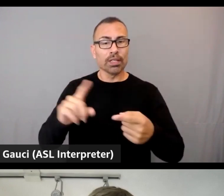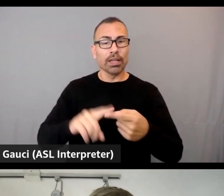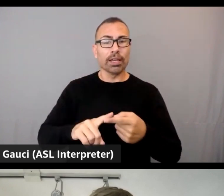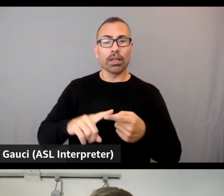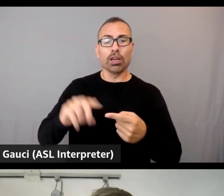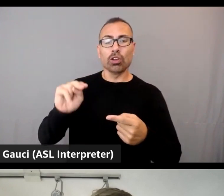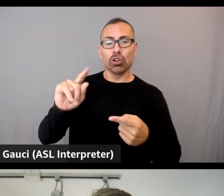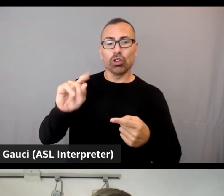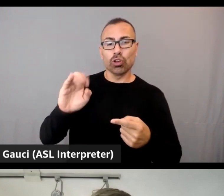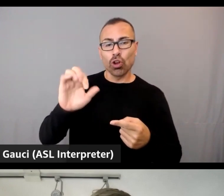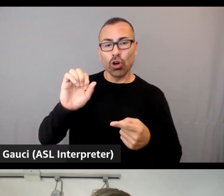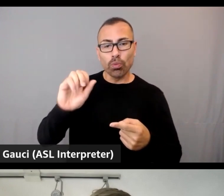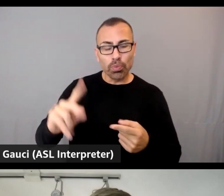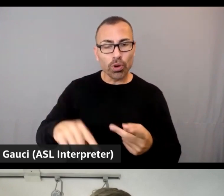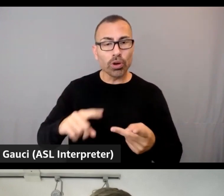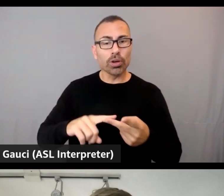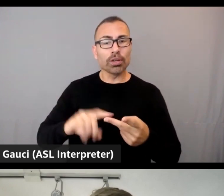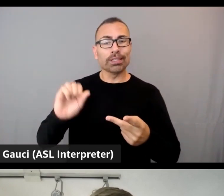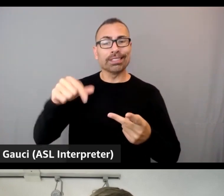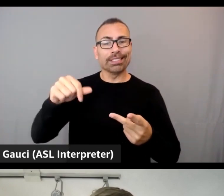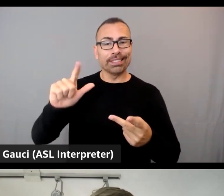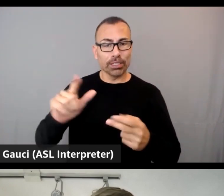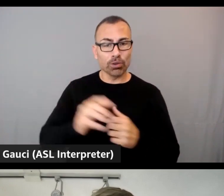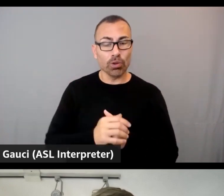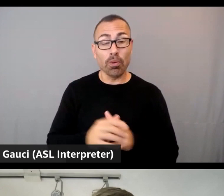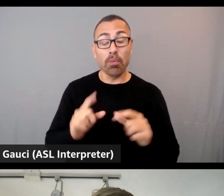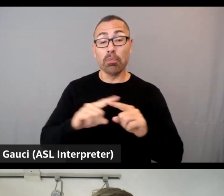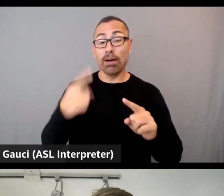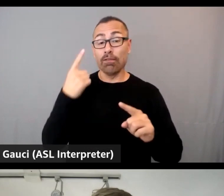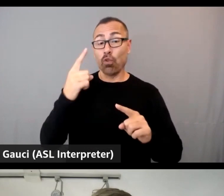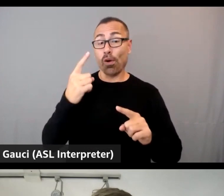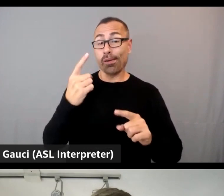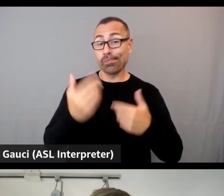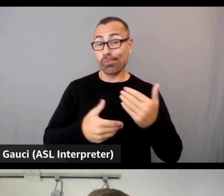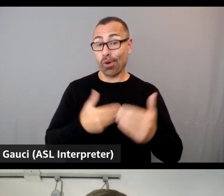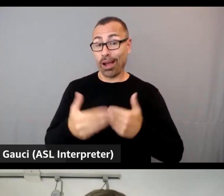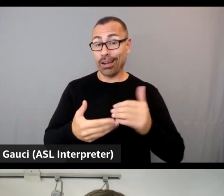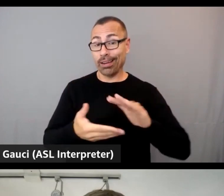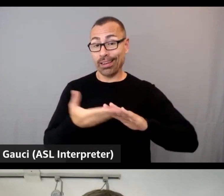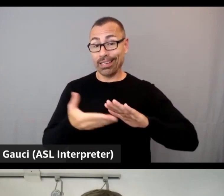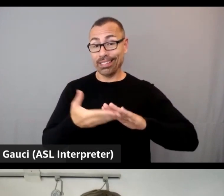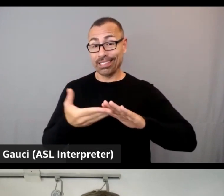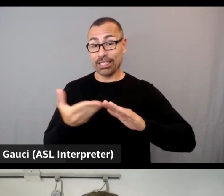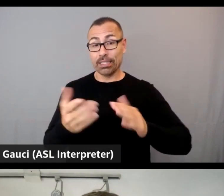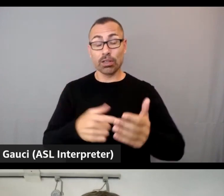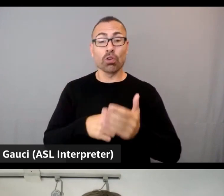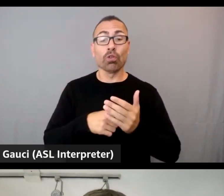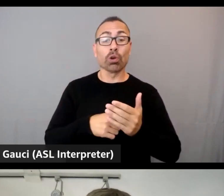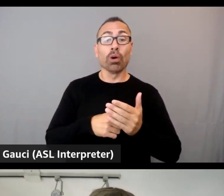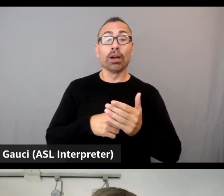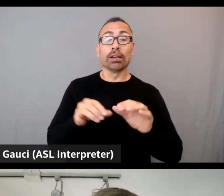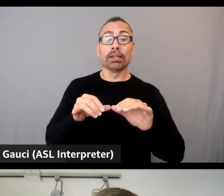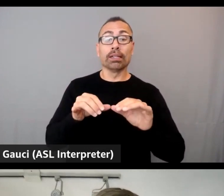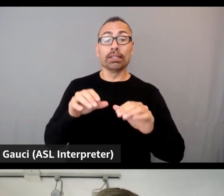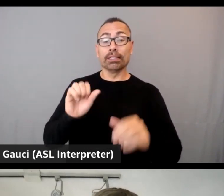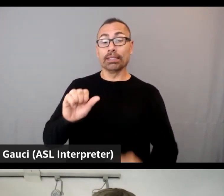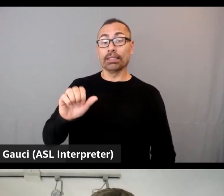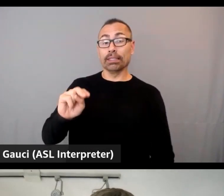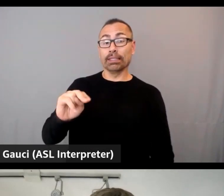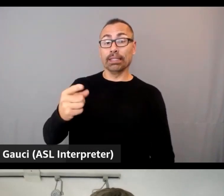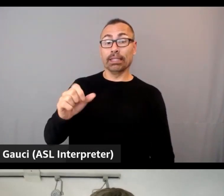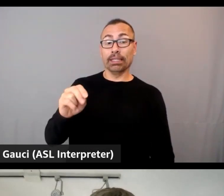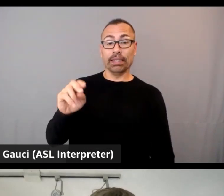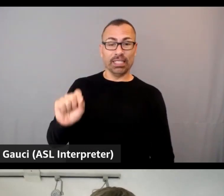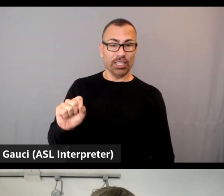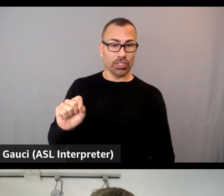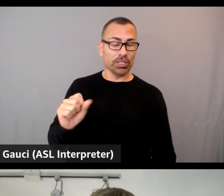And to process the data, you need engines. Now, the data processing engines, Spark is one of the most